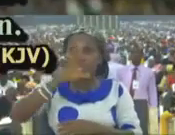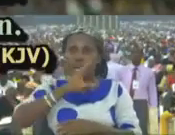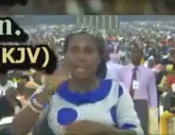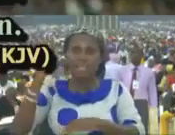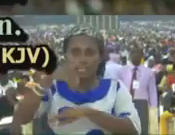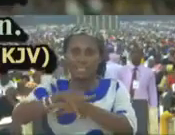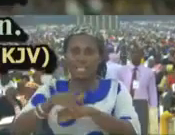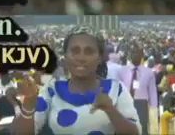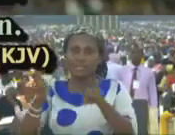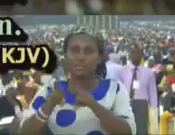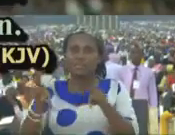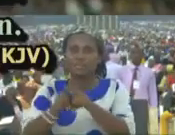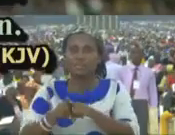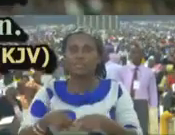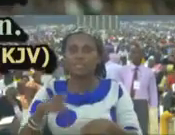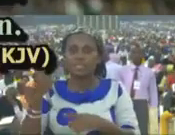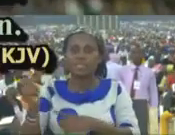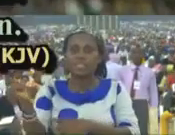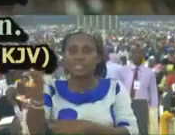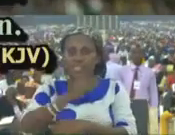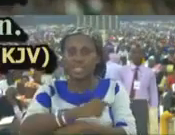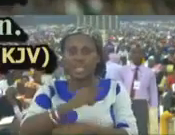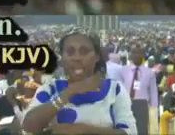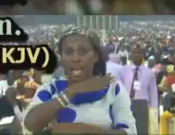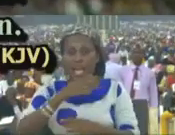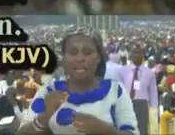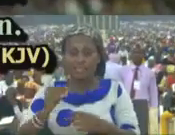The day or the night.